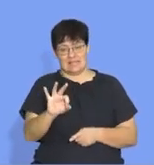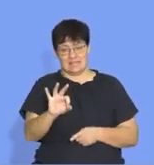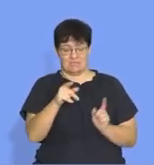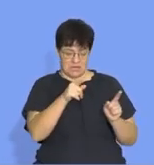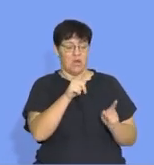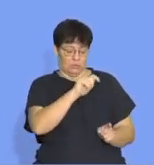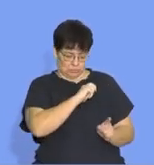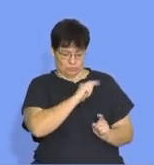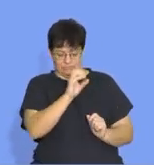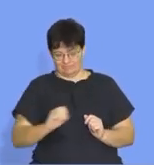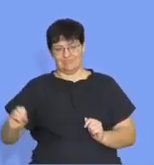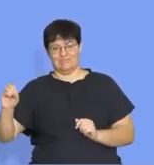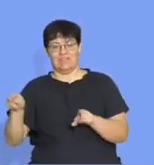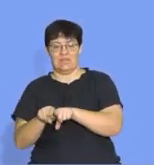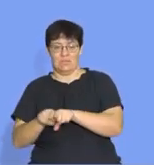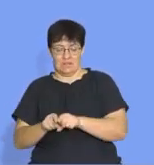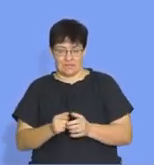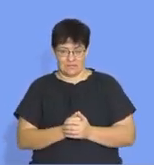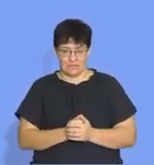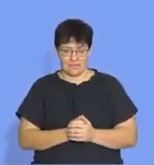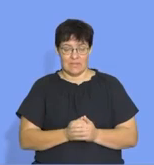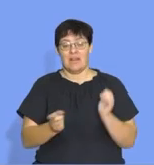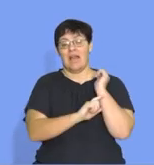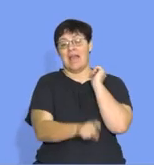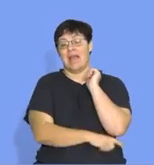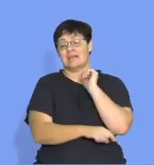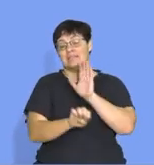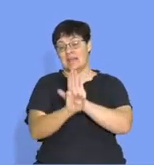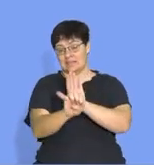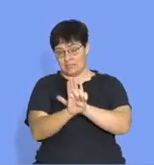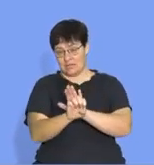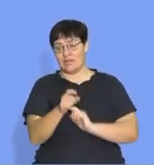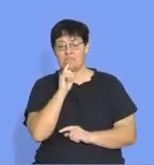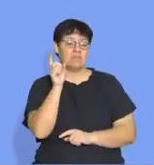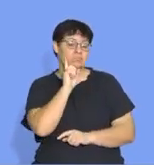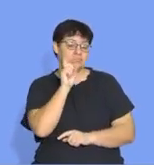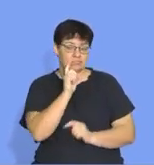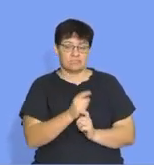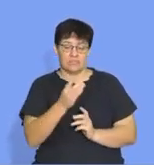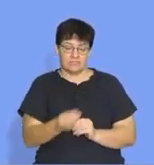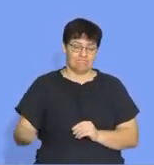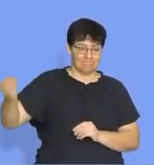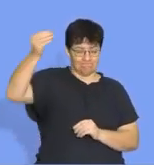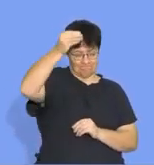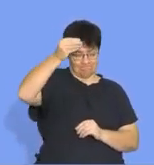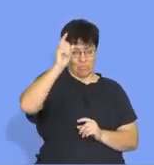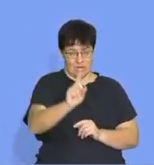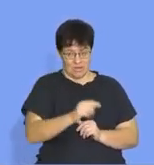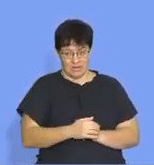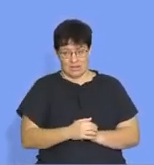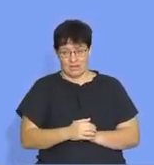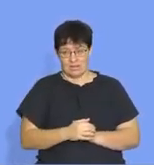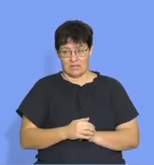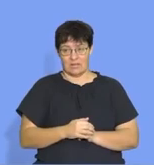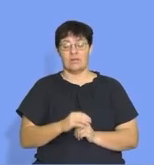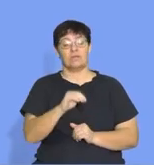then test this one. Then the last example where you need to test, substitute your 1. Definitely it will be